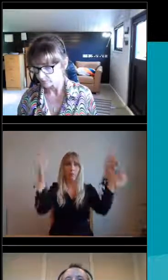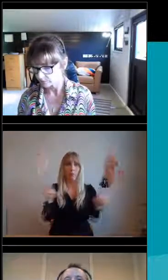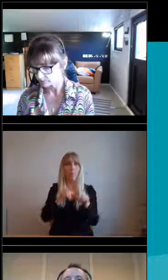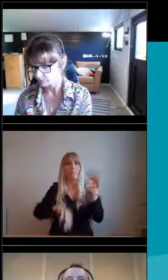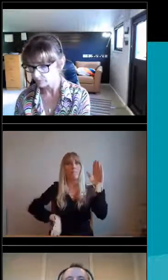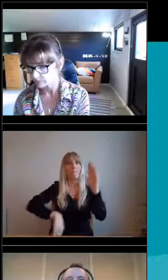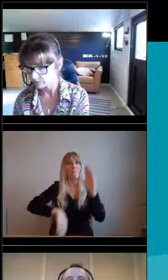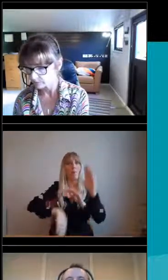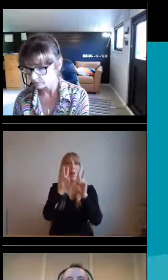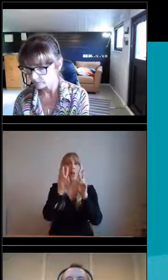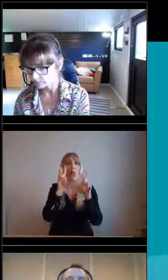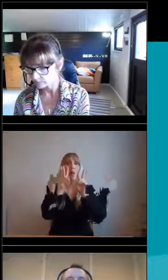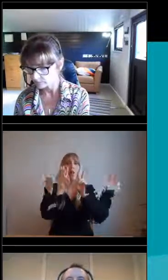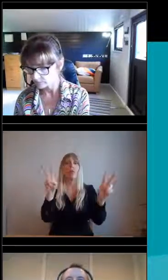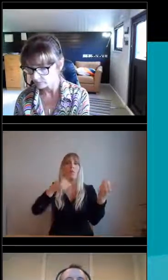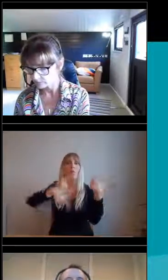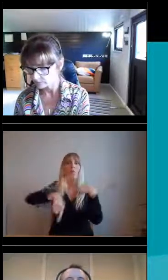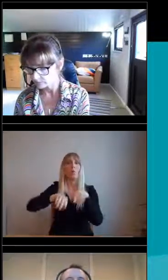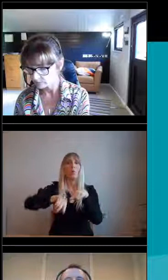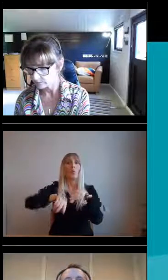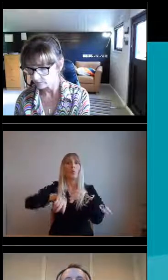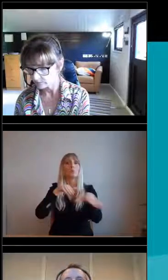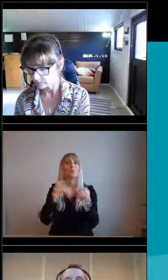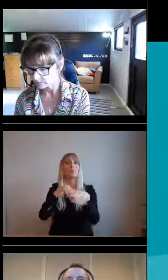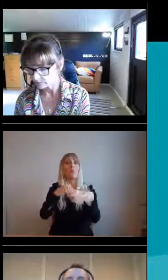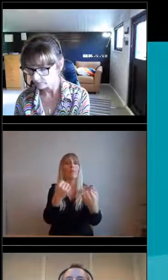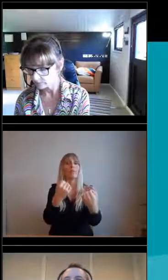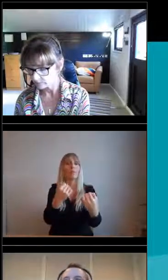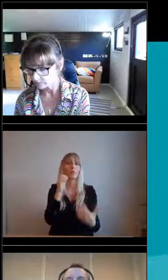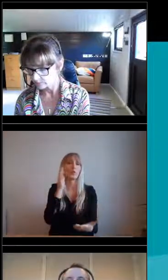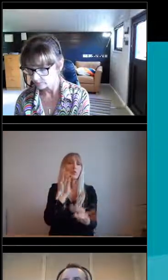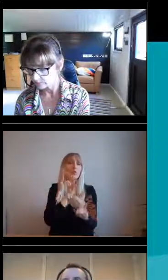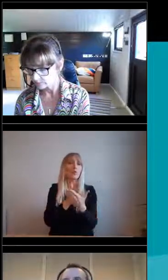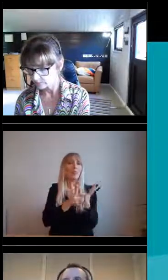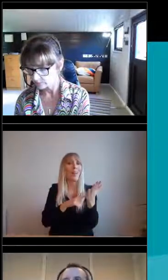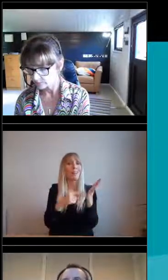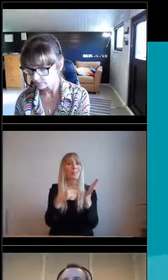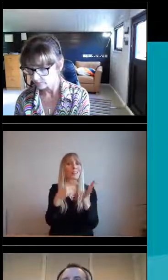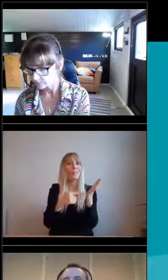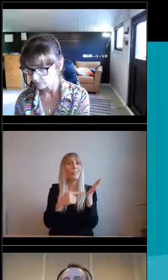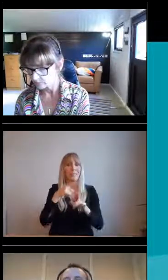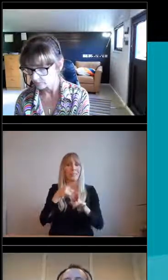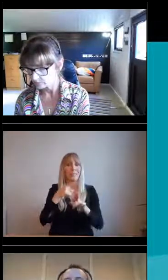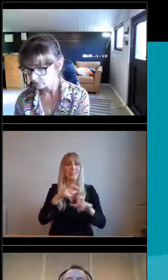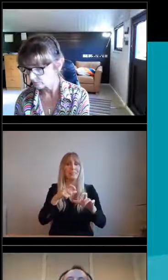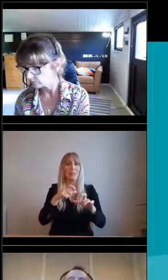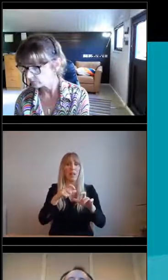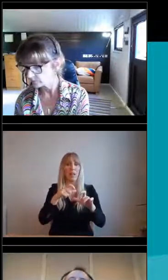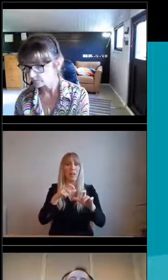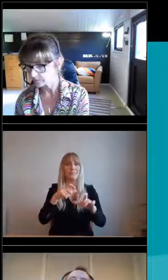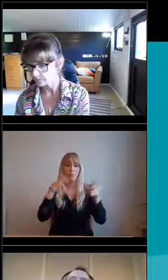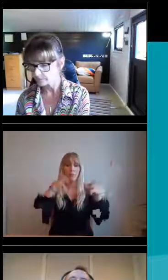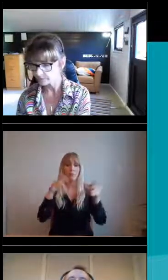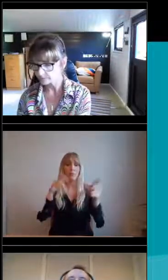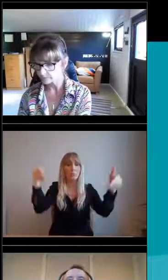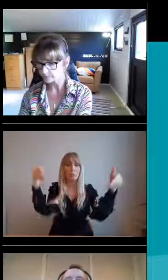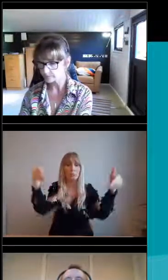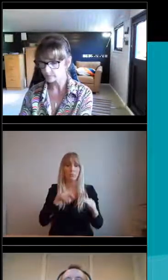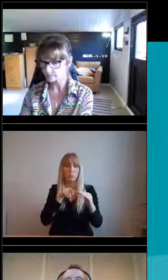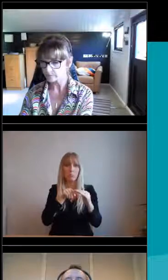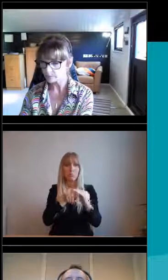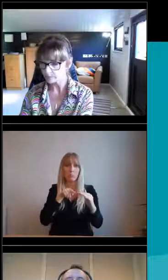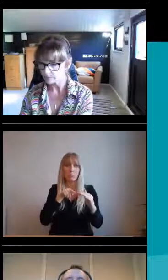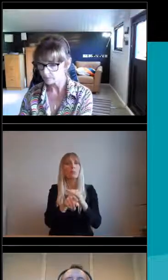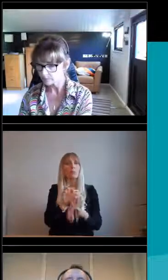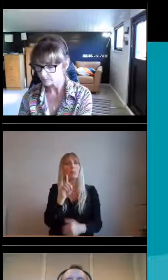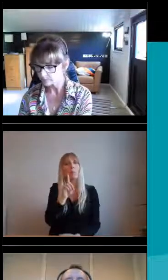visibility for drivers. So the road LTC will still sit within quite a deep cutting at this